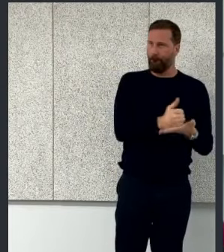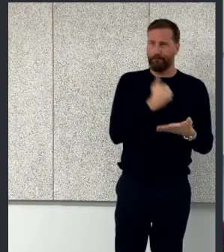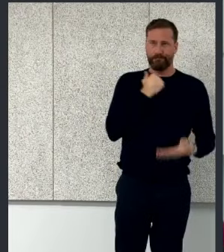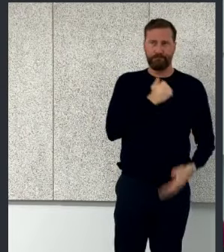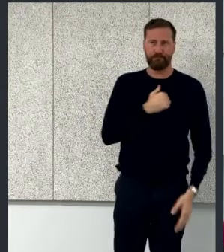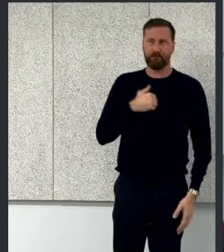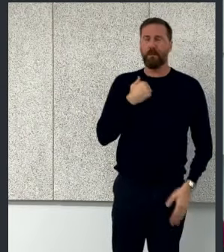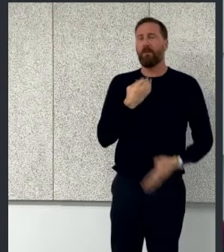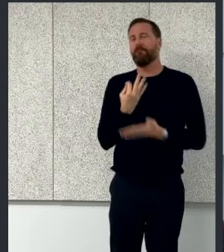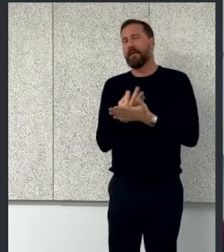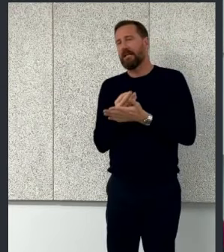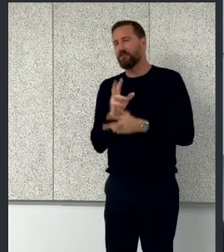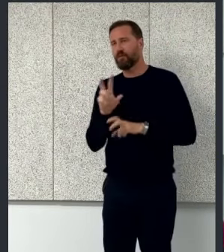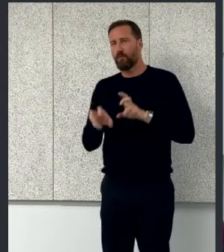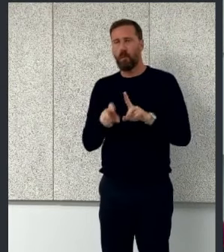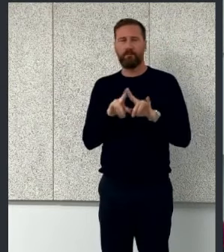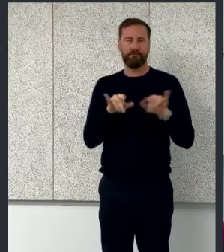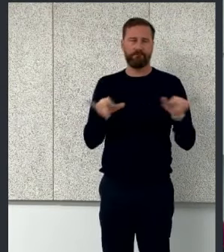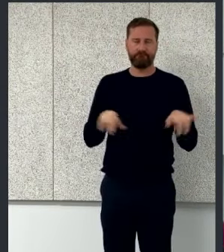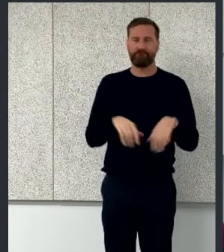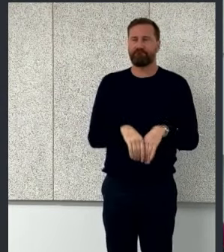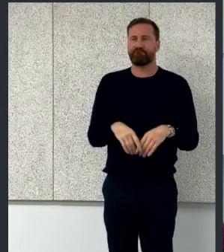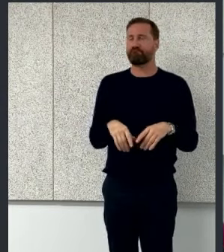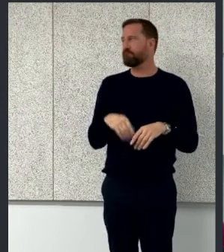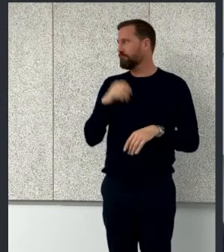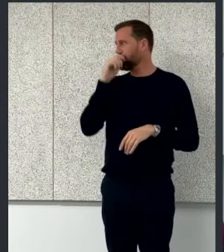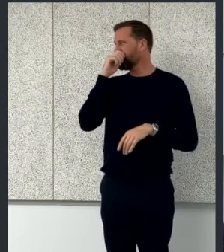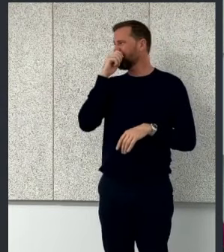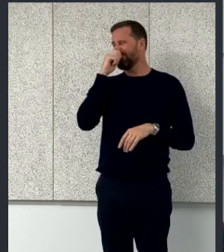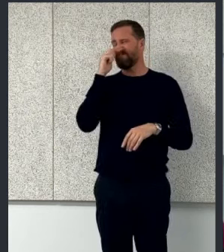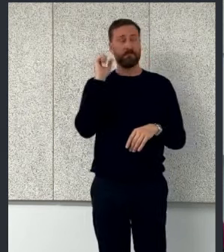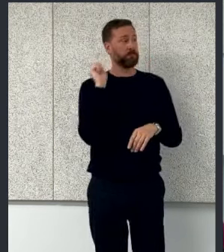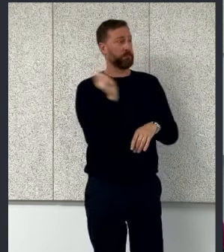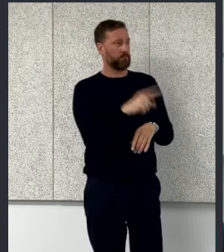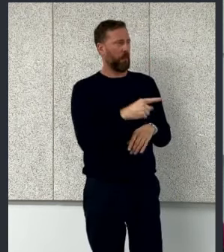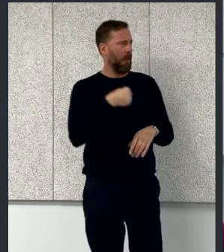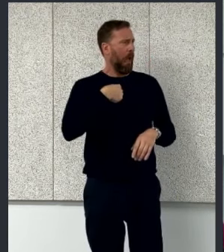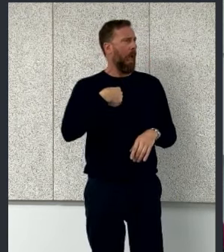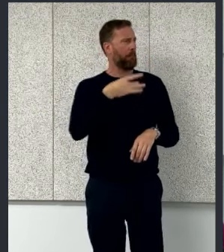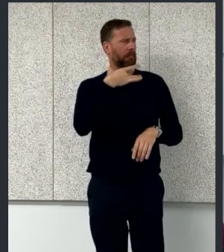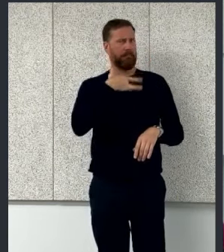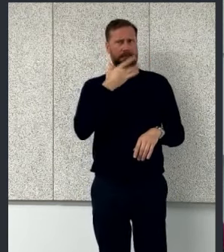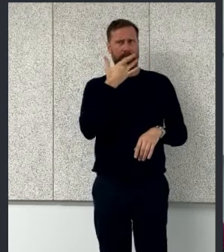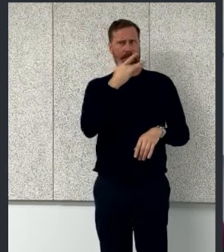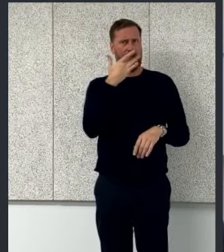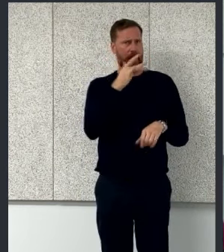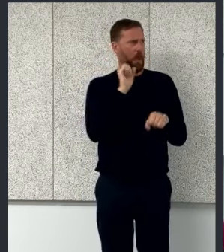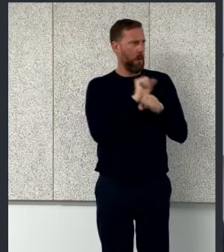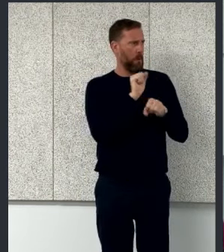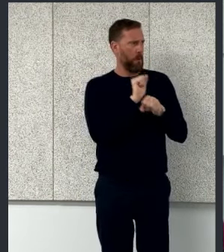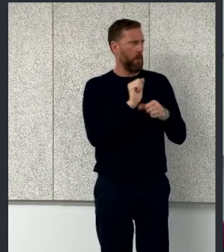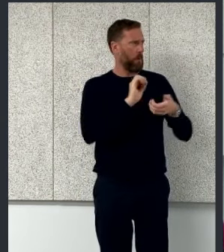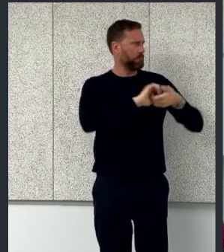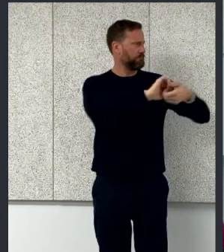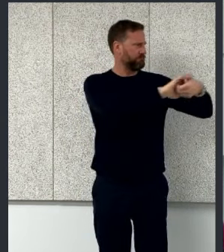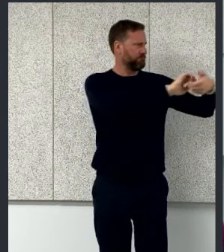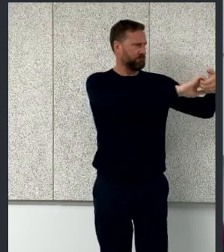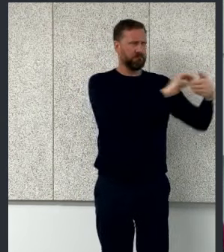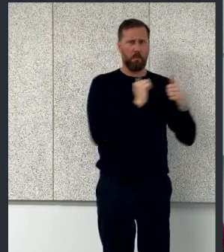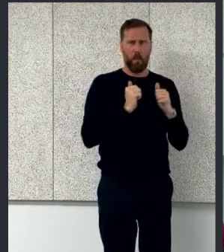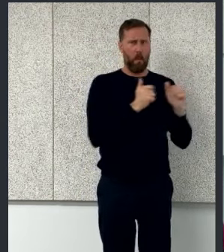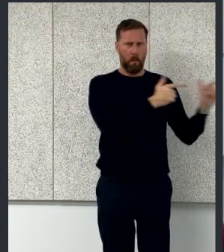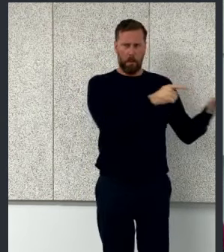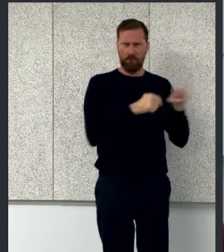think, I feel fortunate to have been able to work with all of you as funders for your